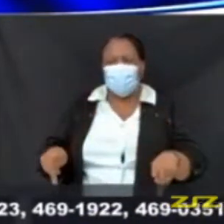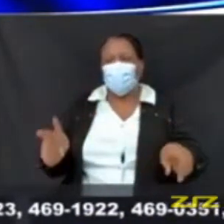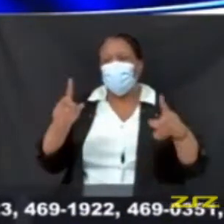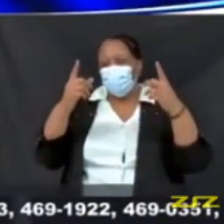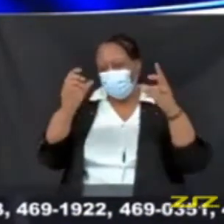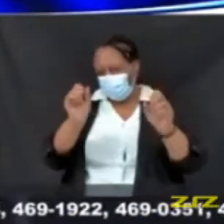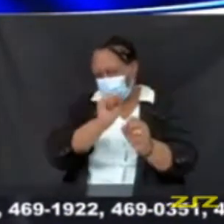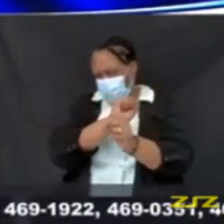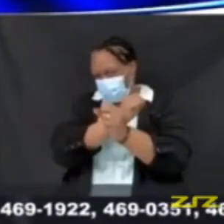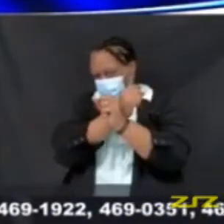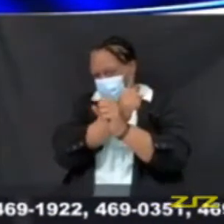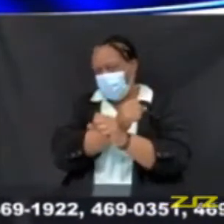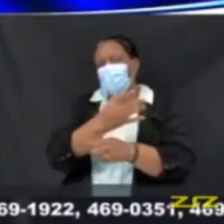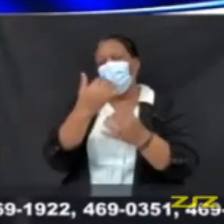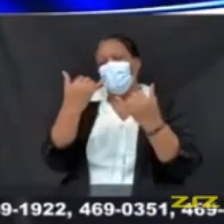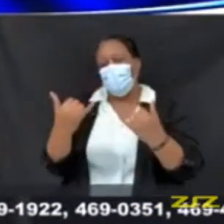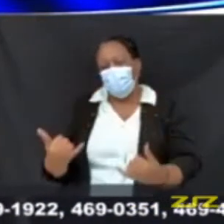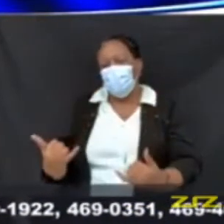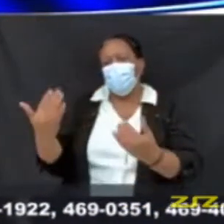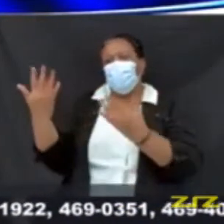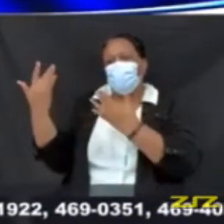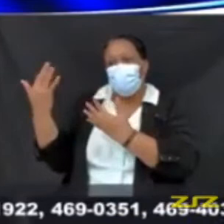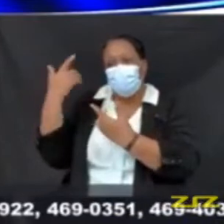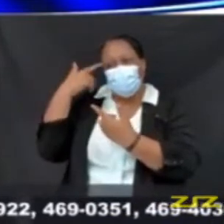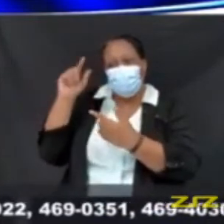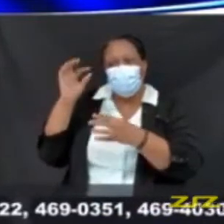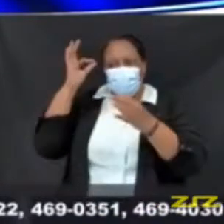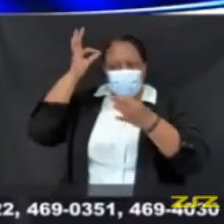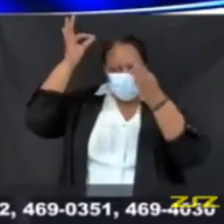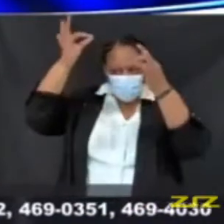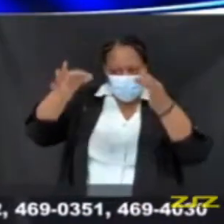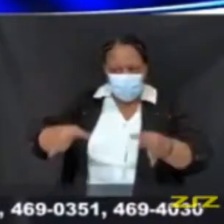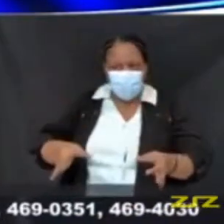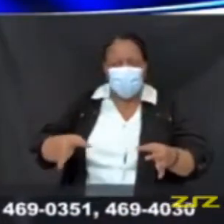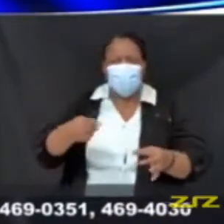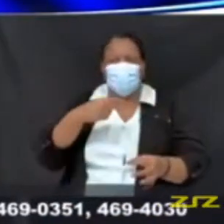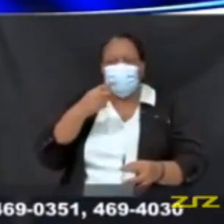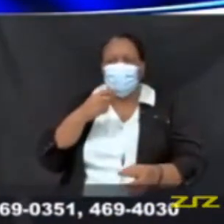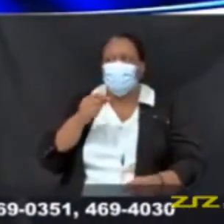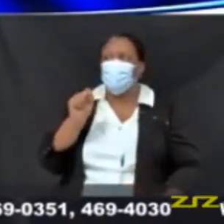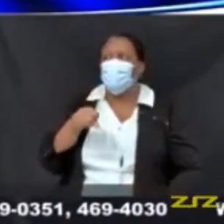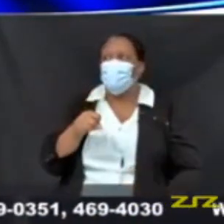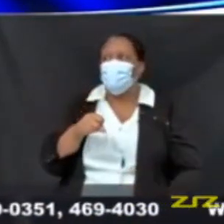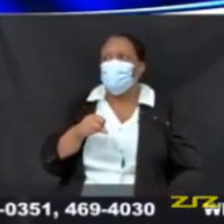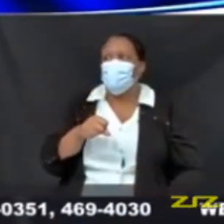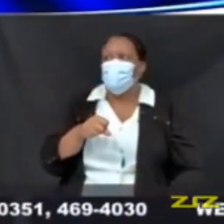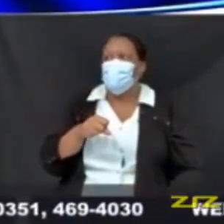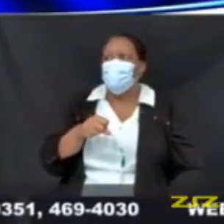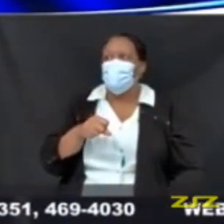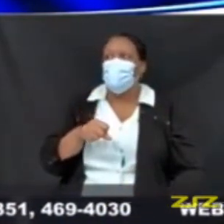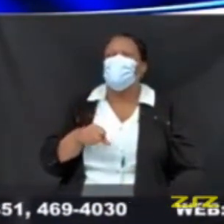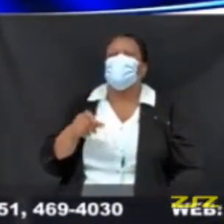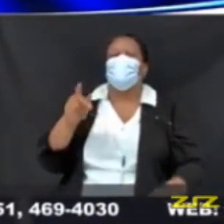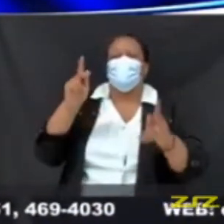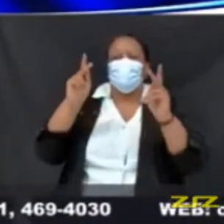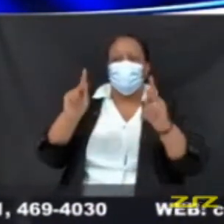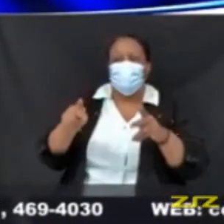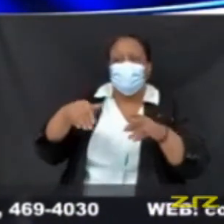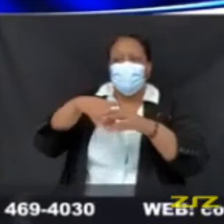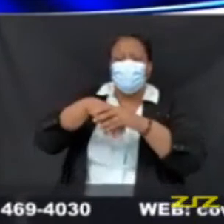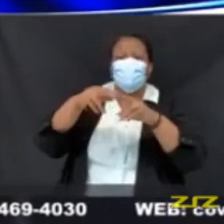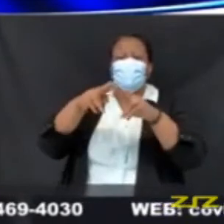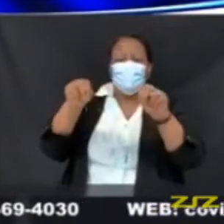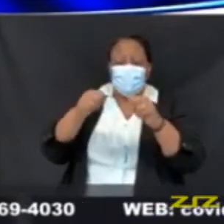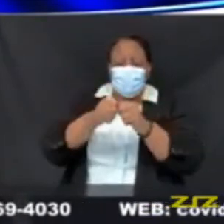trial. There was a breach in Nevis. Persons concerned, they too were arrested, and